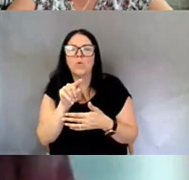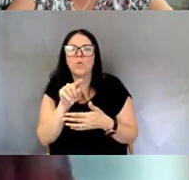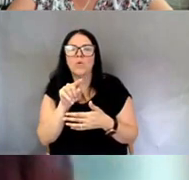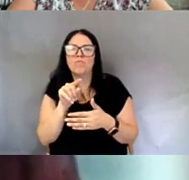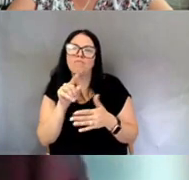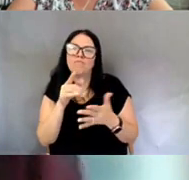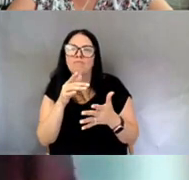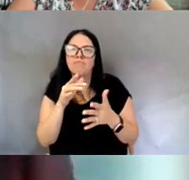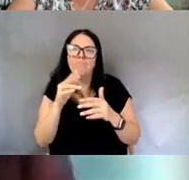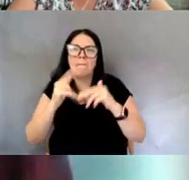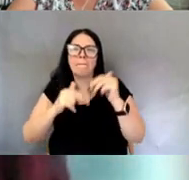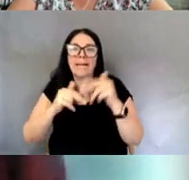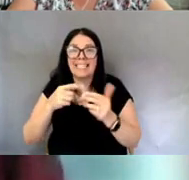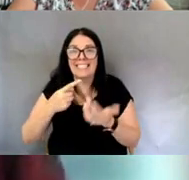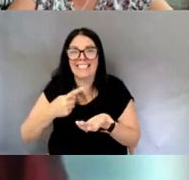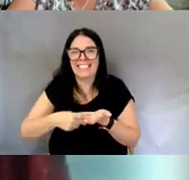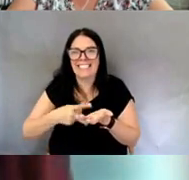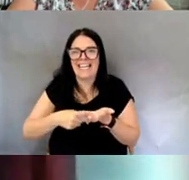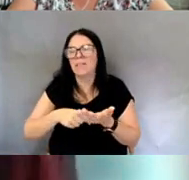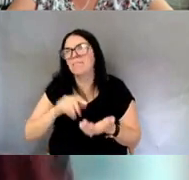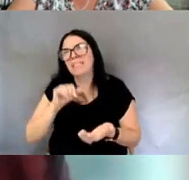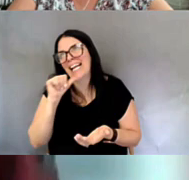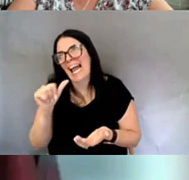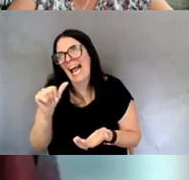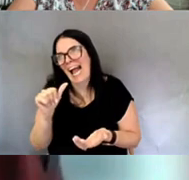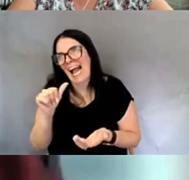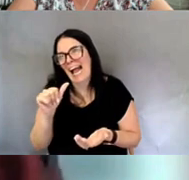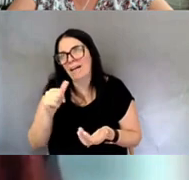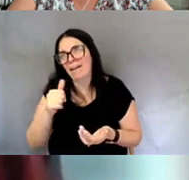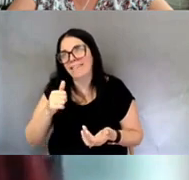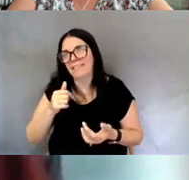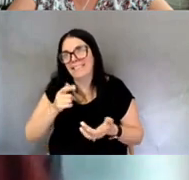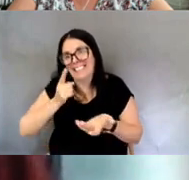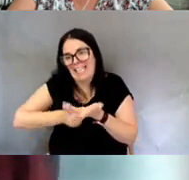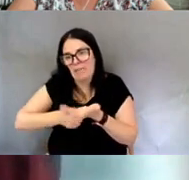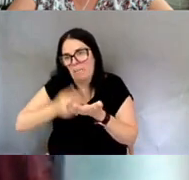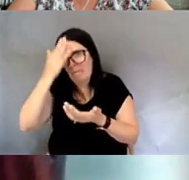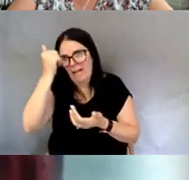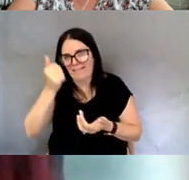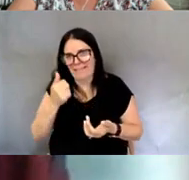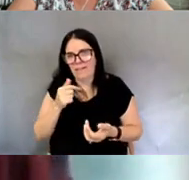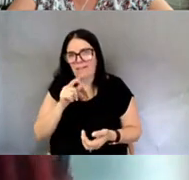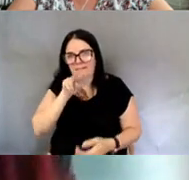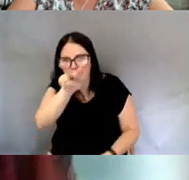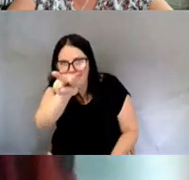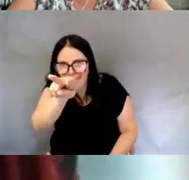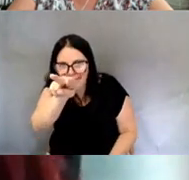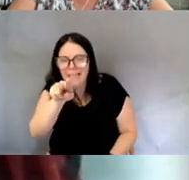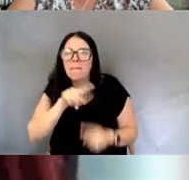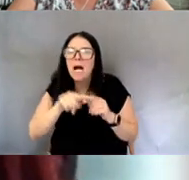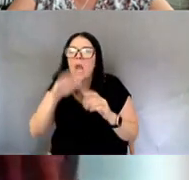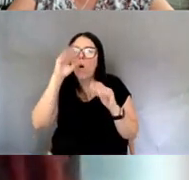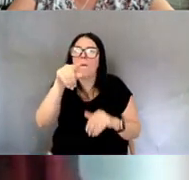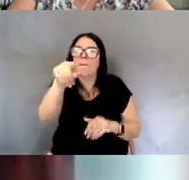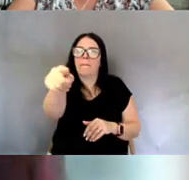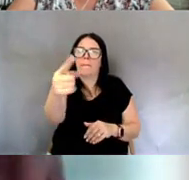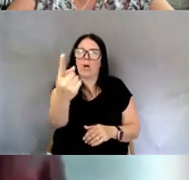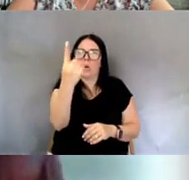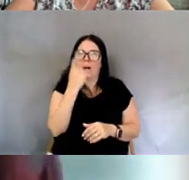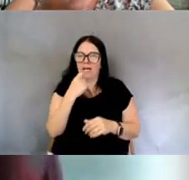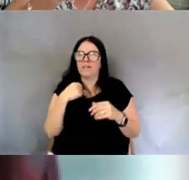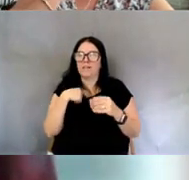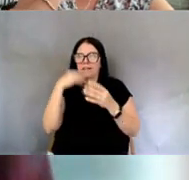discussion. Even though it's going to be a silent colleague, it'll be a colleague that hopefully will give you some engaging questions